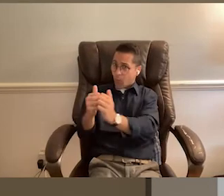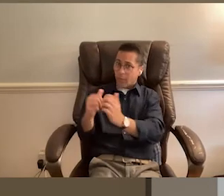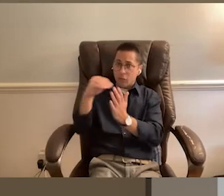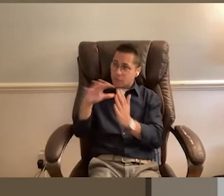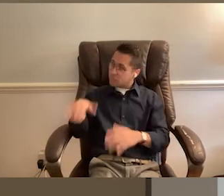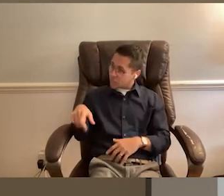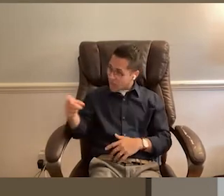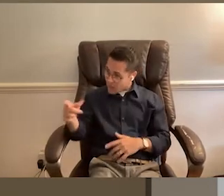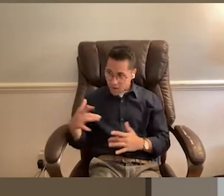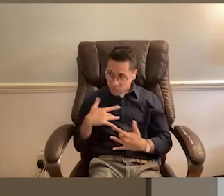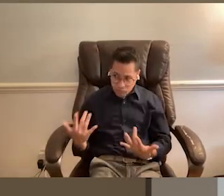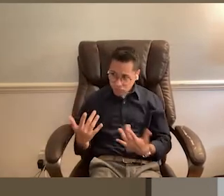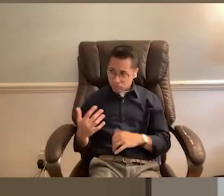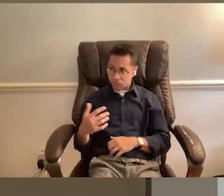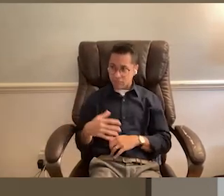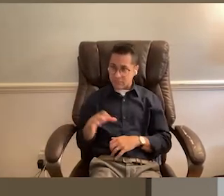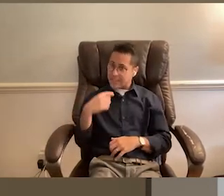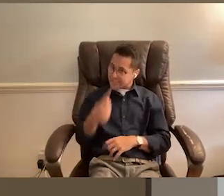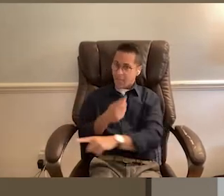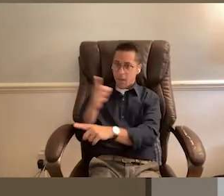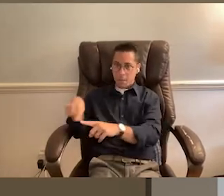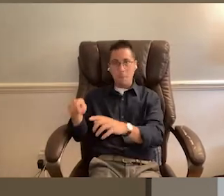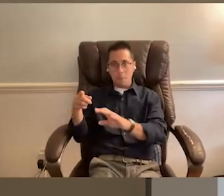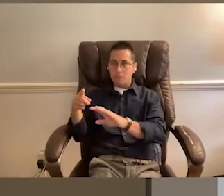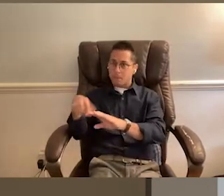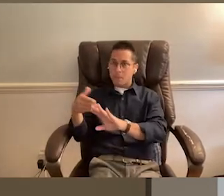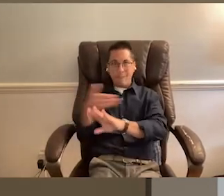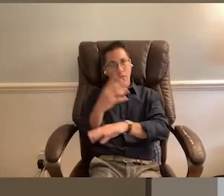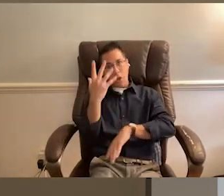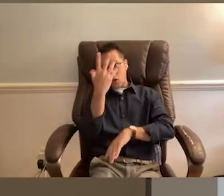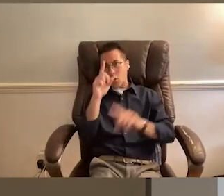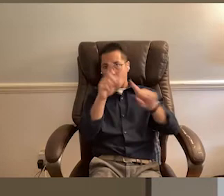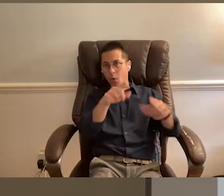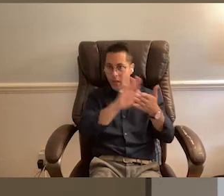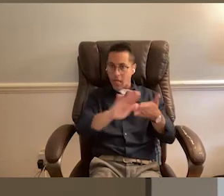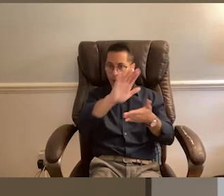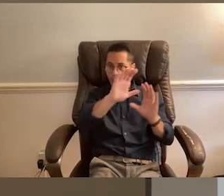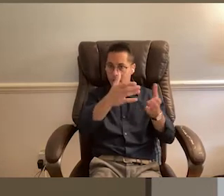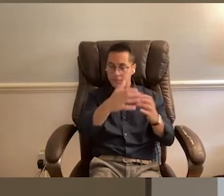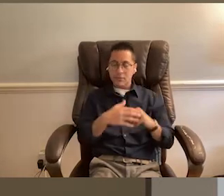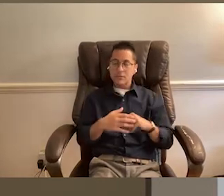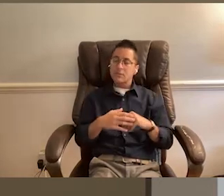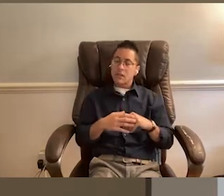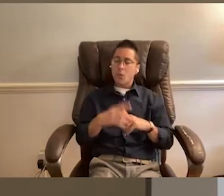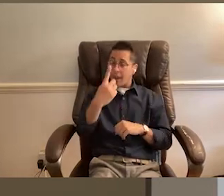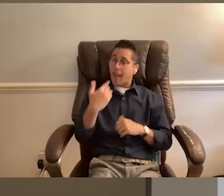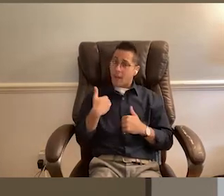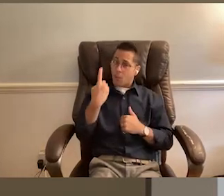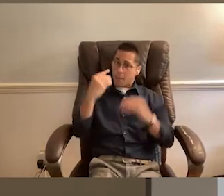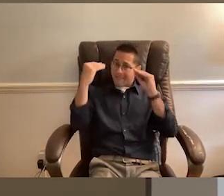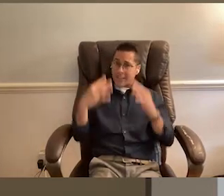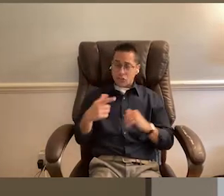their participation? And do you have any questions or anything that you need help with? I encourage professors to reach out before that point